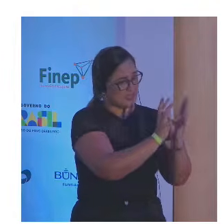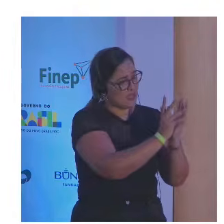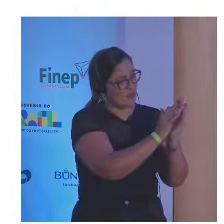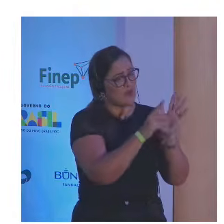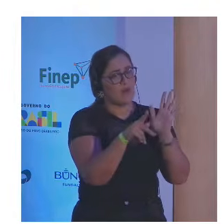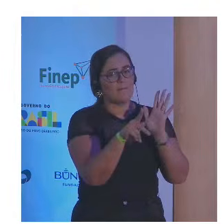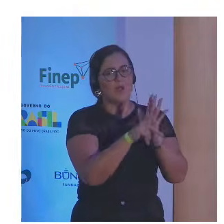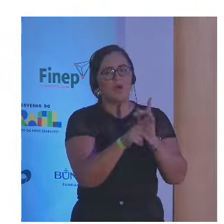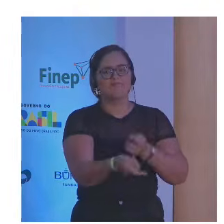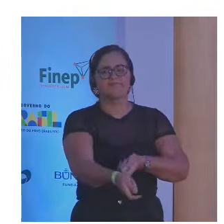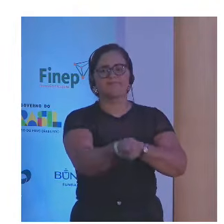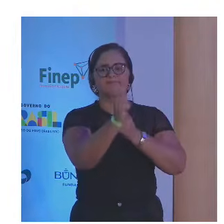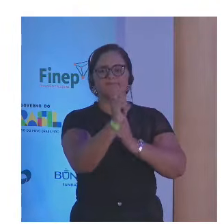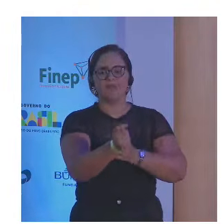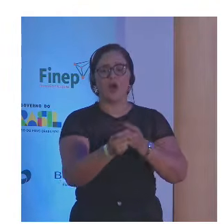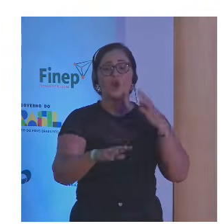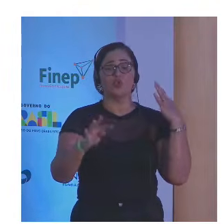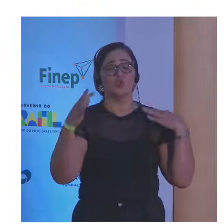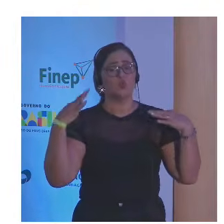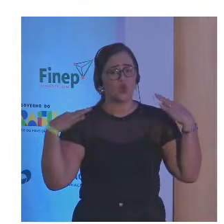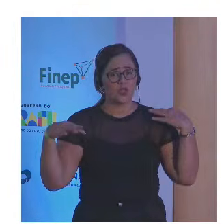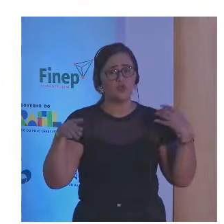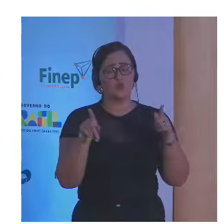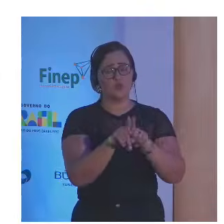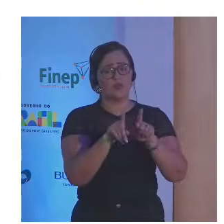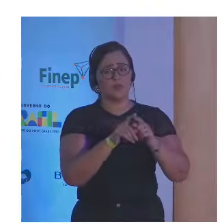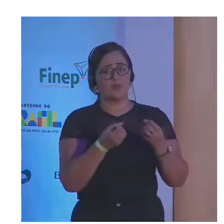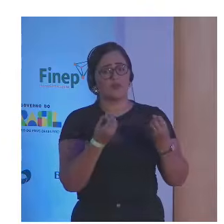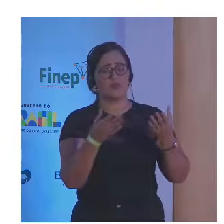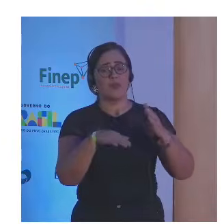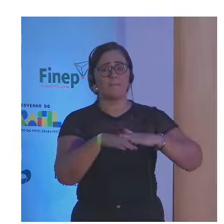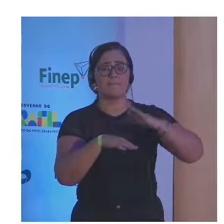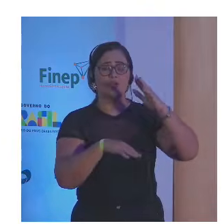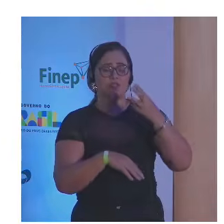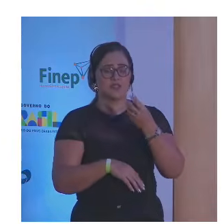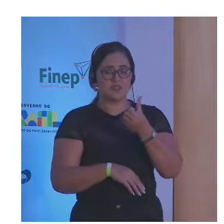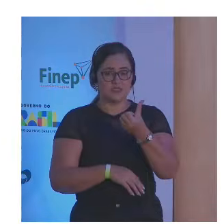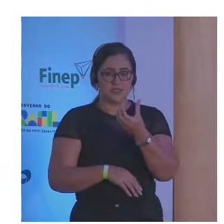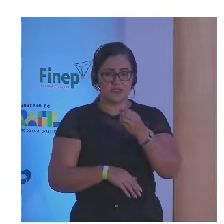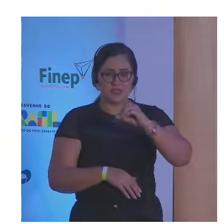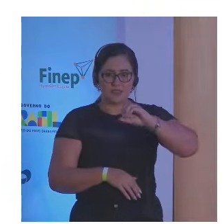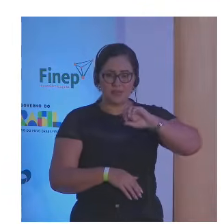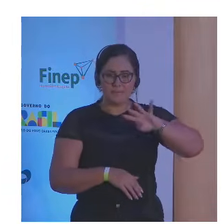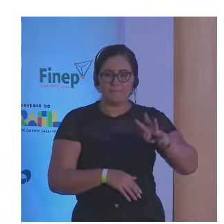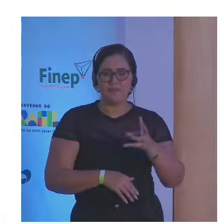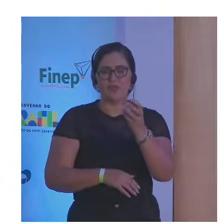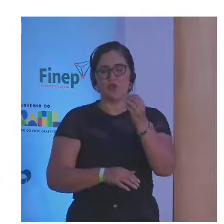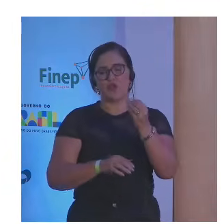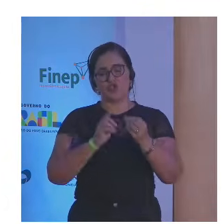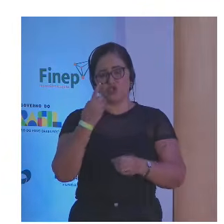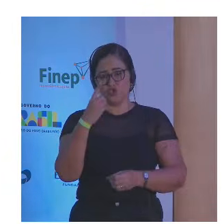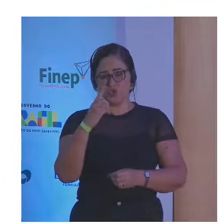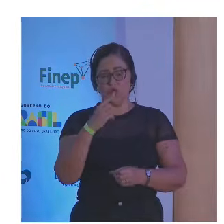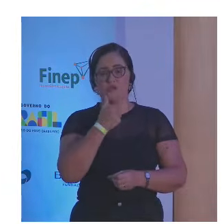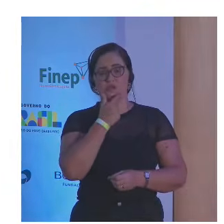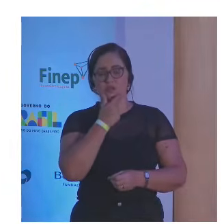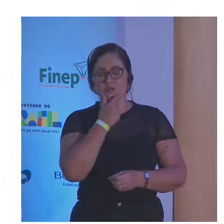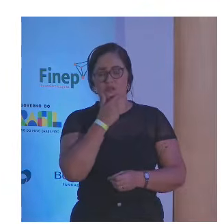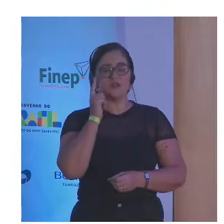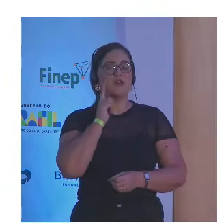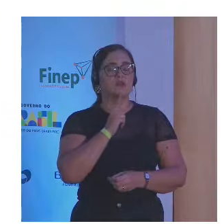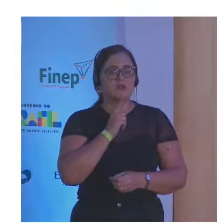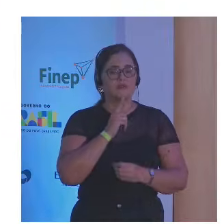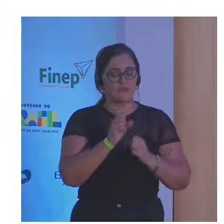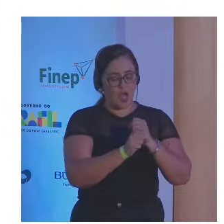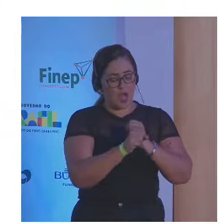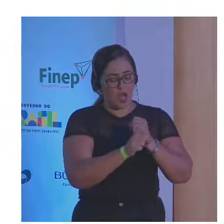reef areas generate more than $36 billion globally, annually. Reefs are